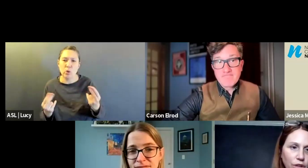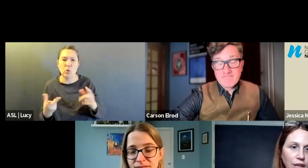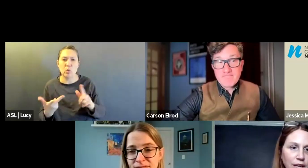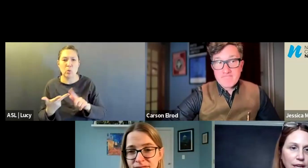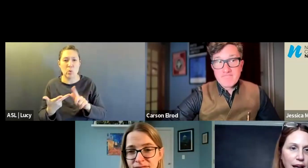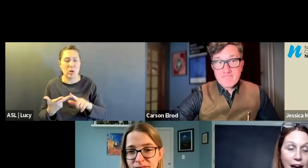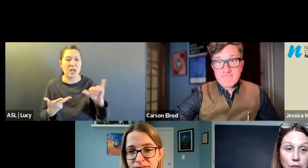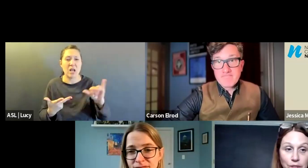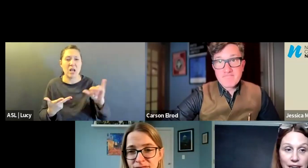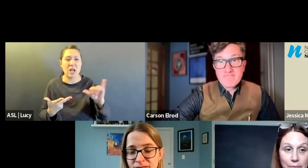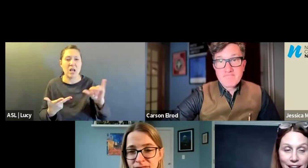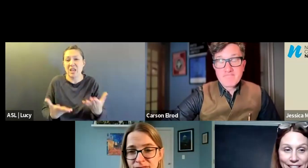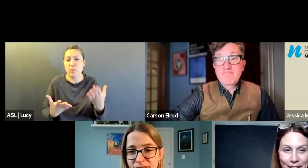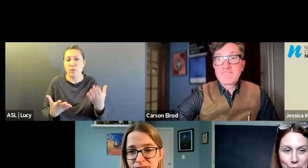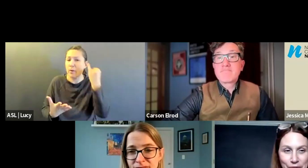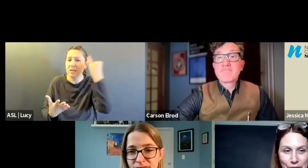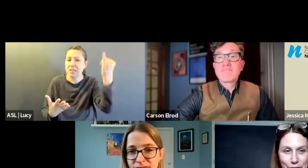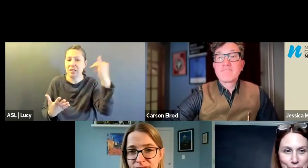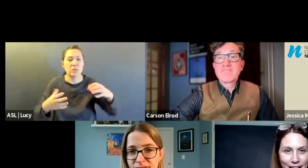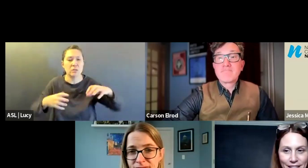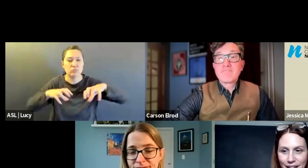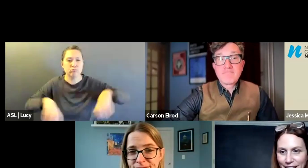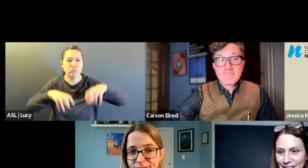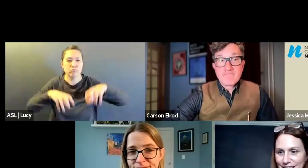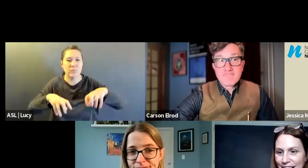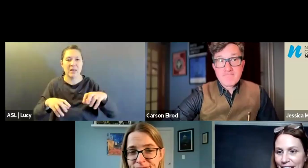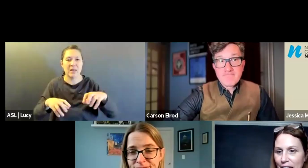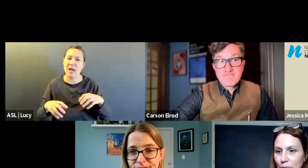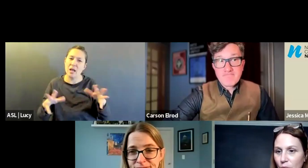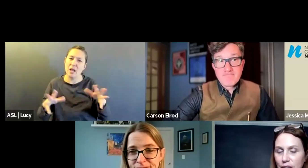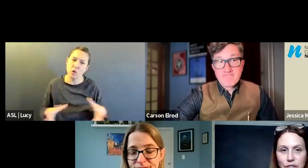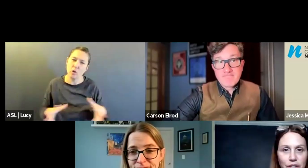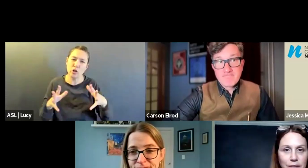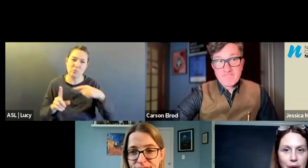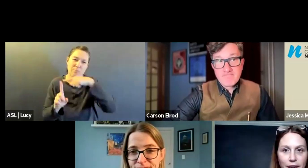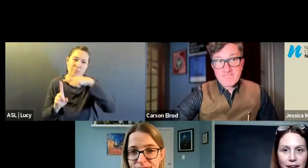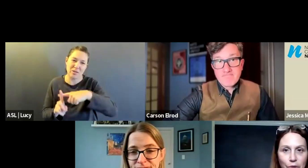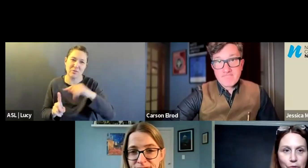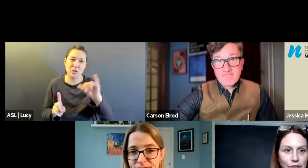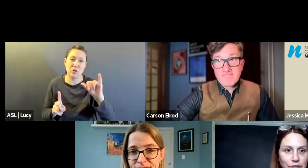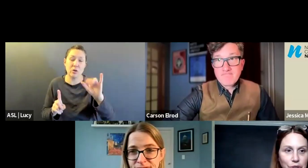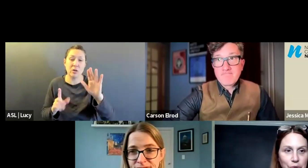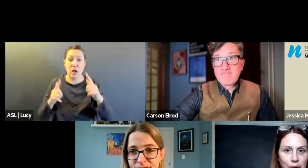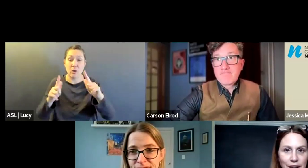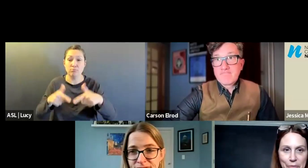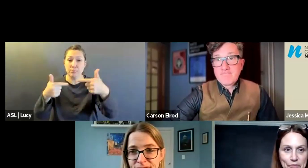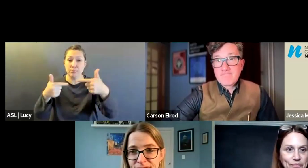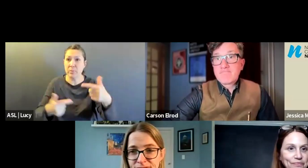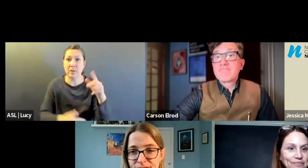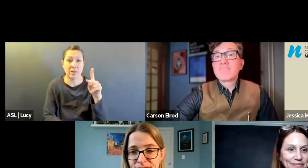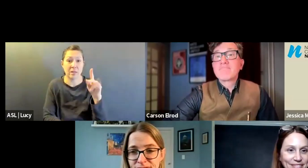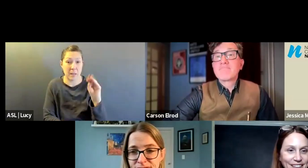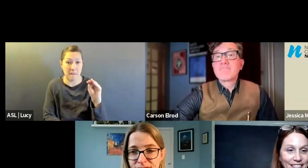tangible, hopeful, actionable steps and that little bit of encouragement at the end. I am going to turn this back now over to